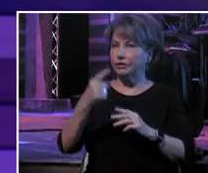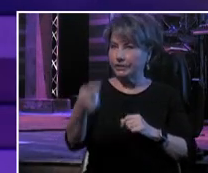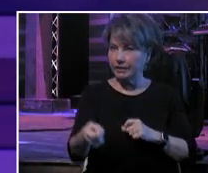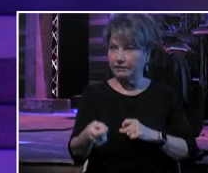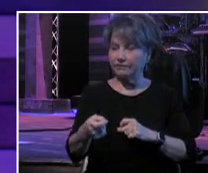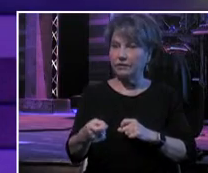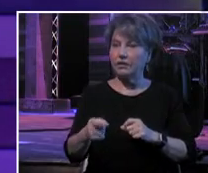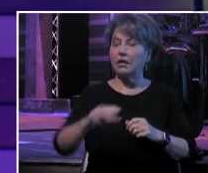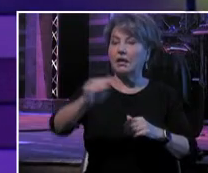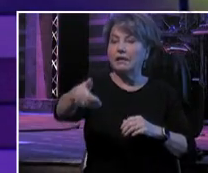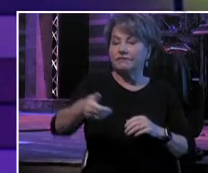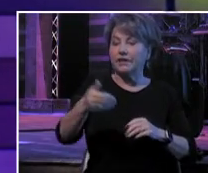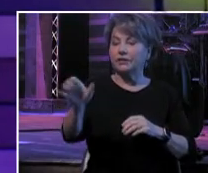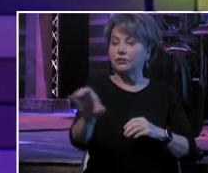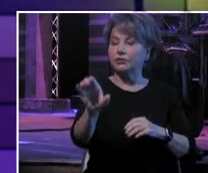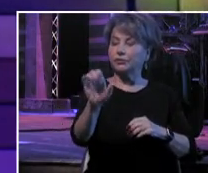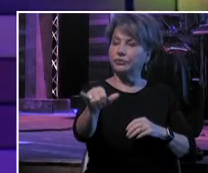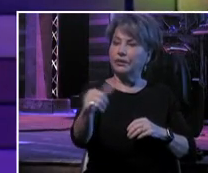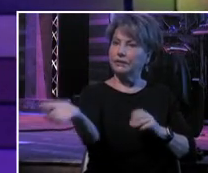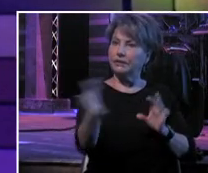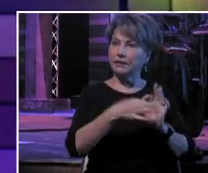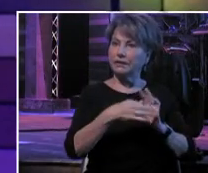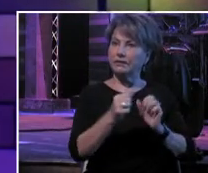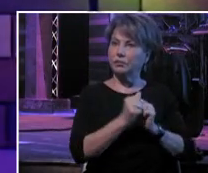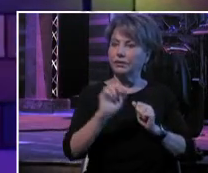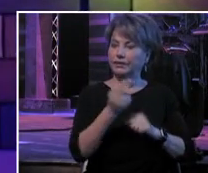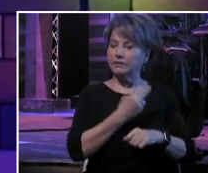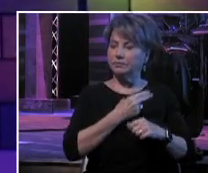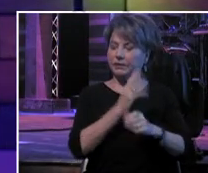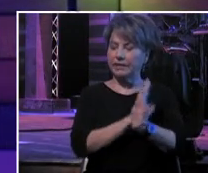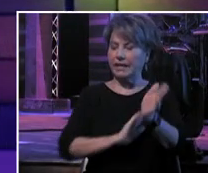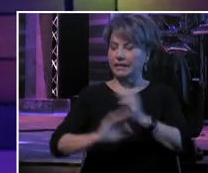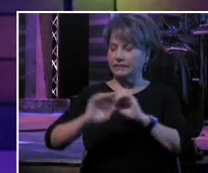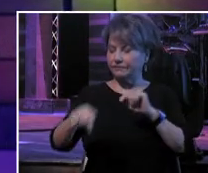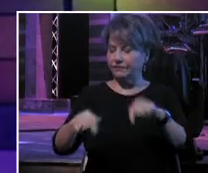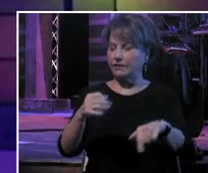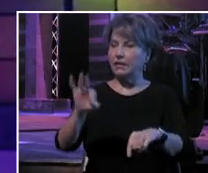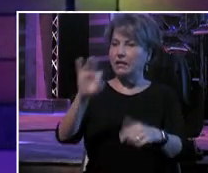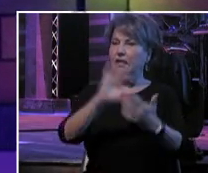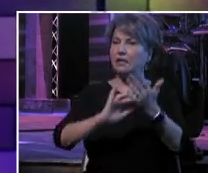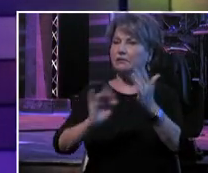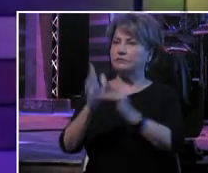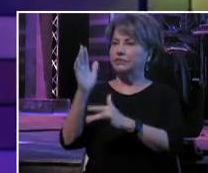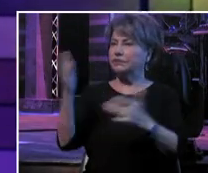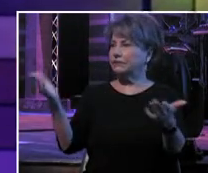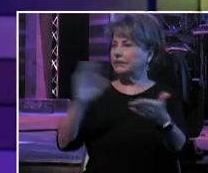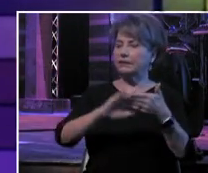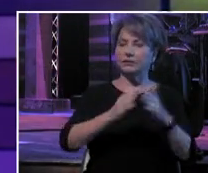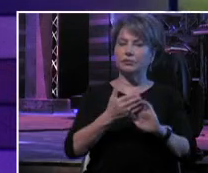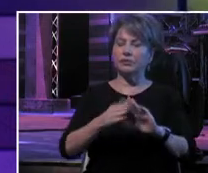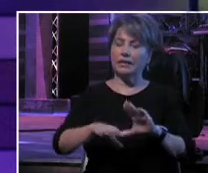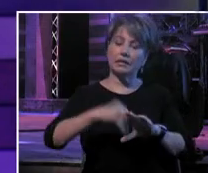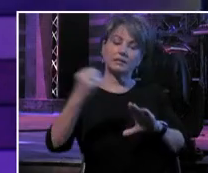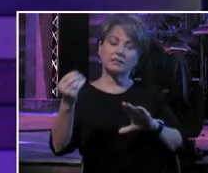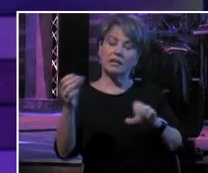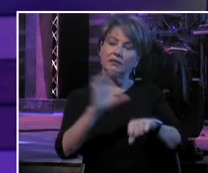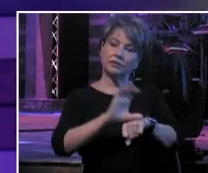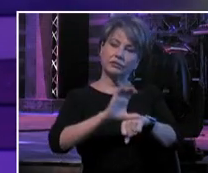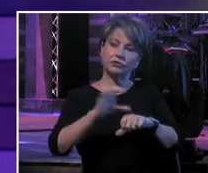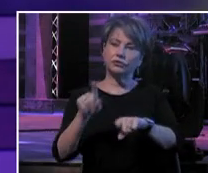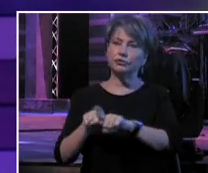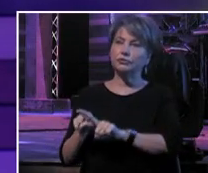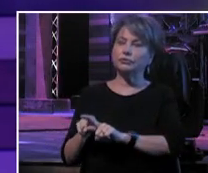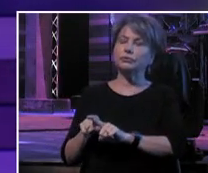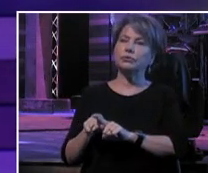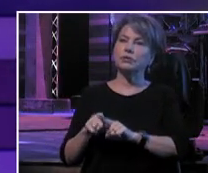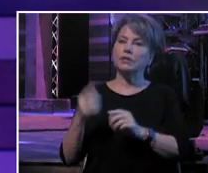do that, to partner with us in being the hands and feet of Jesus in our community and outside of our walls as well. And there's a few really